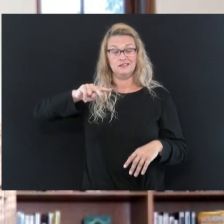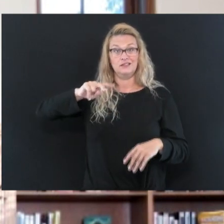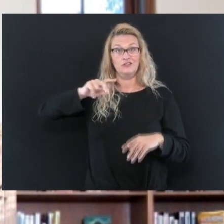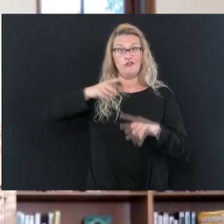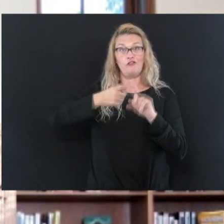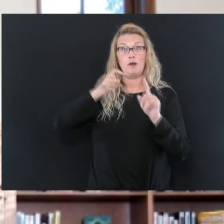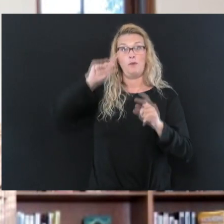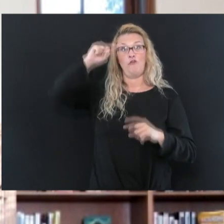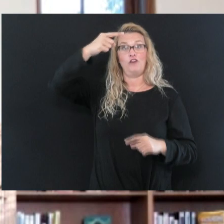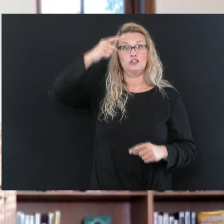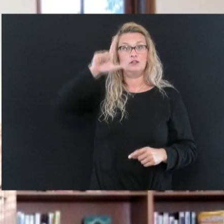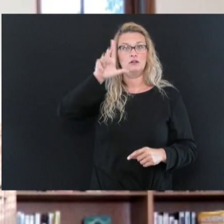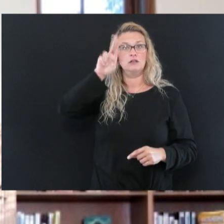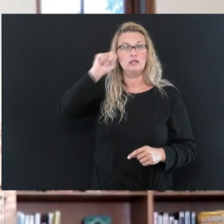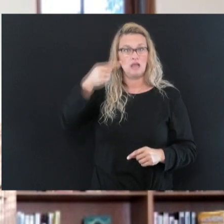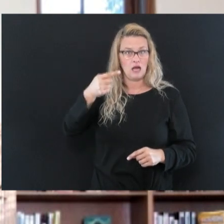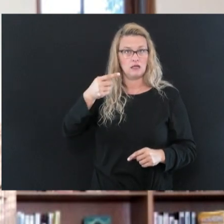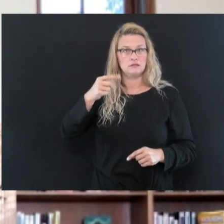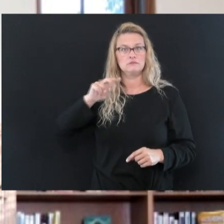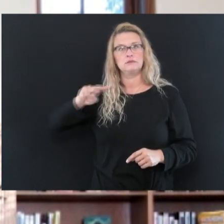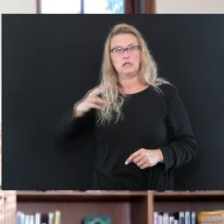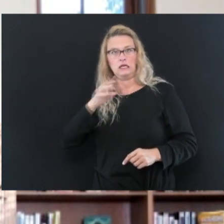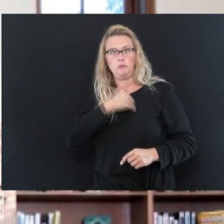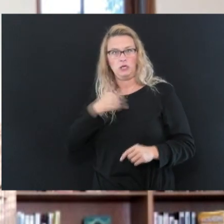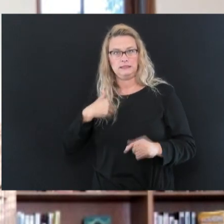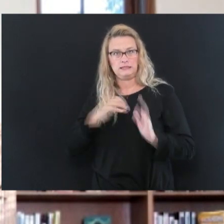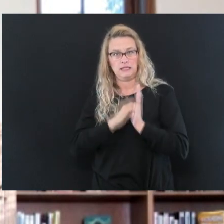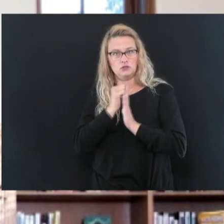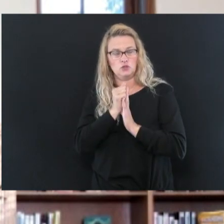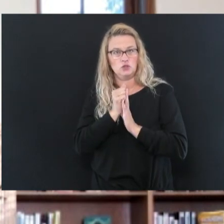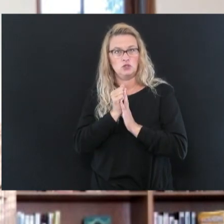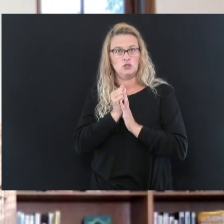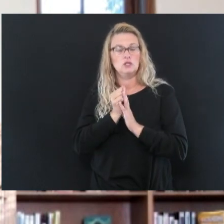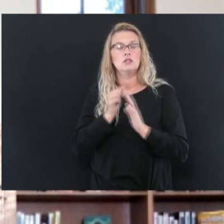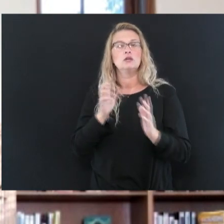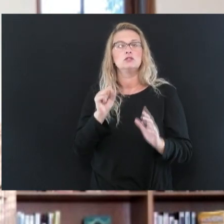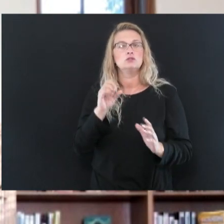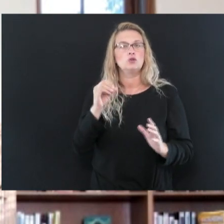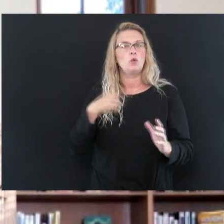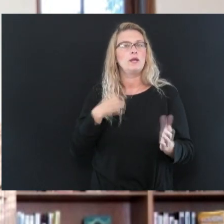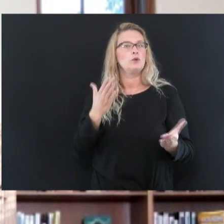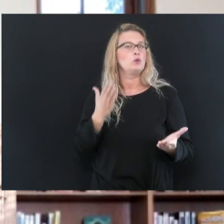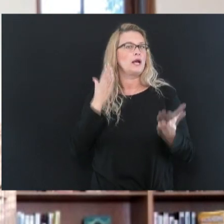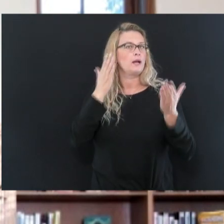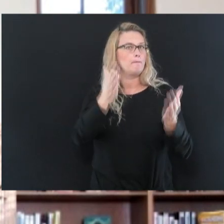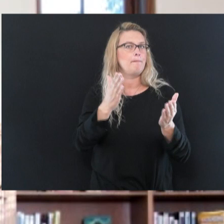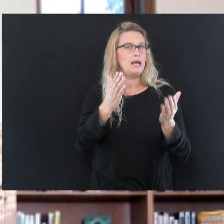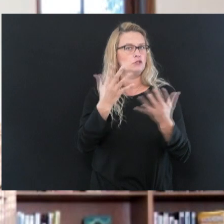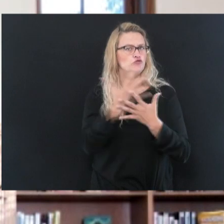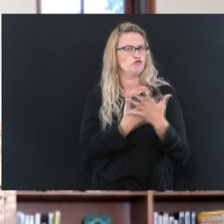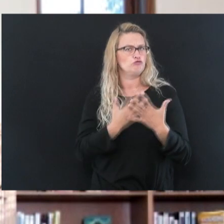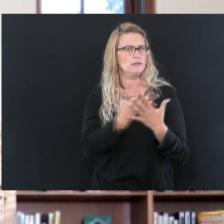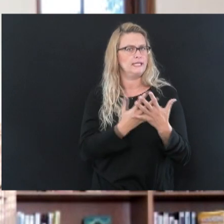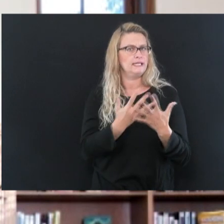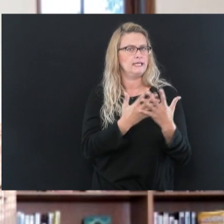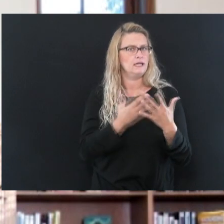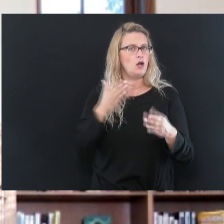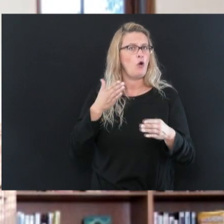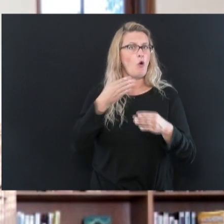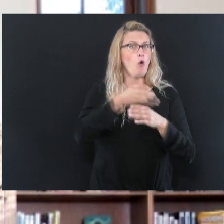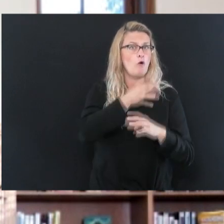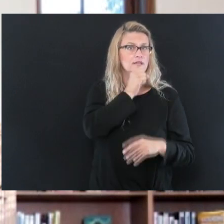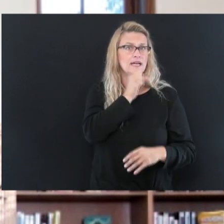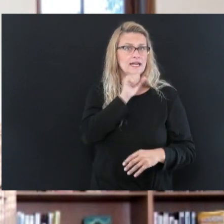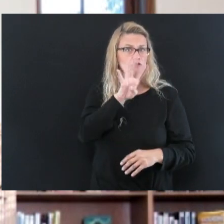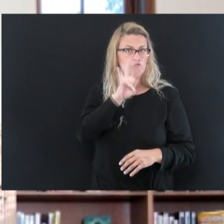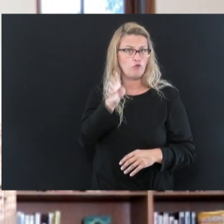United States and as well as West Virginia. And we recommend breast cancer screening for women over the age of 40.